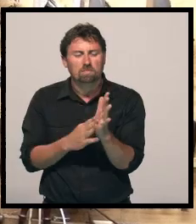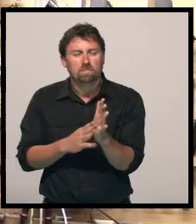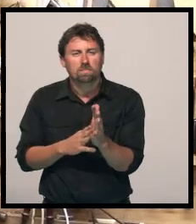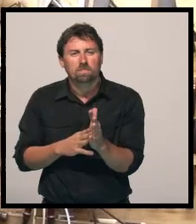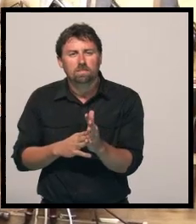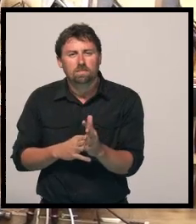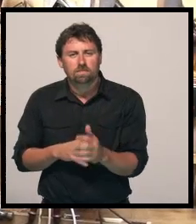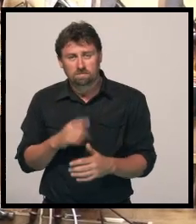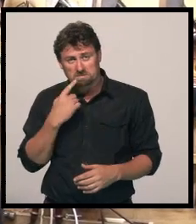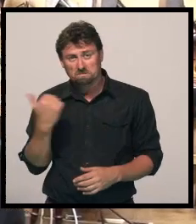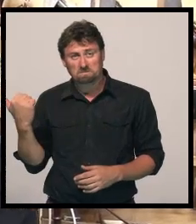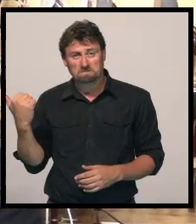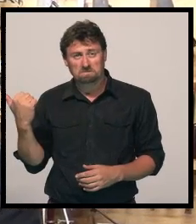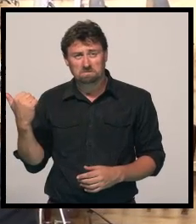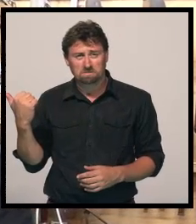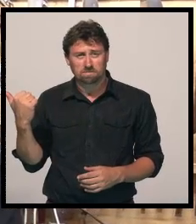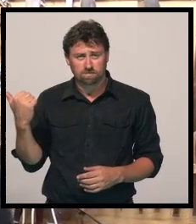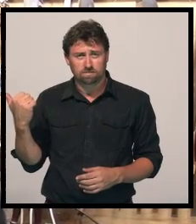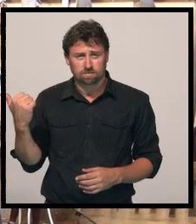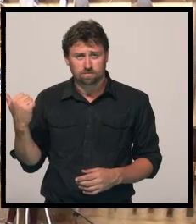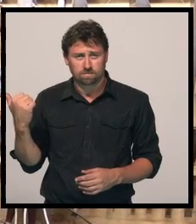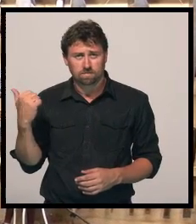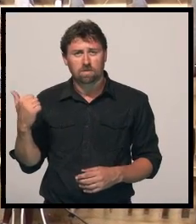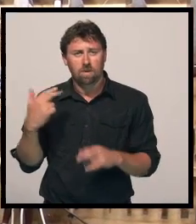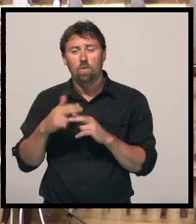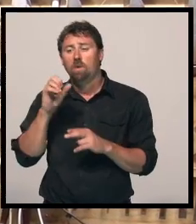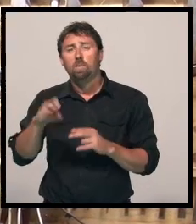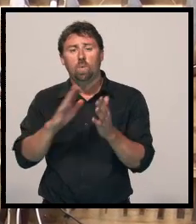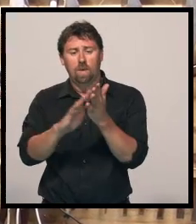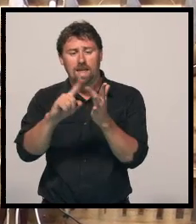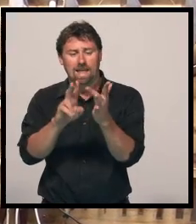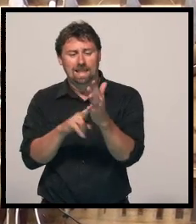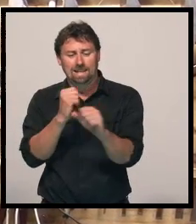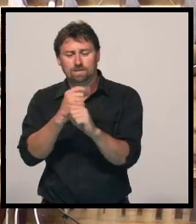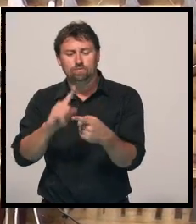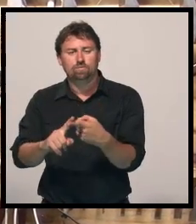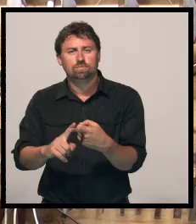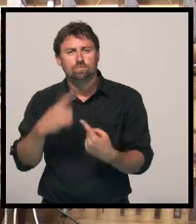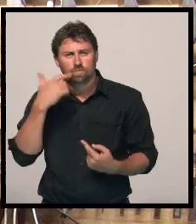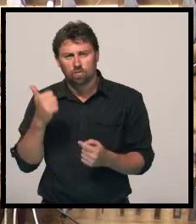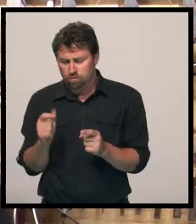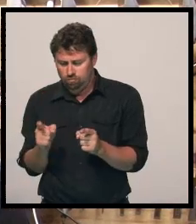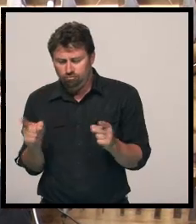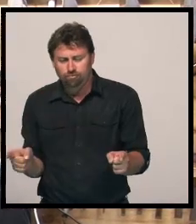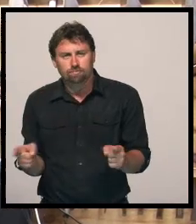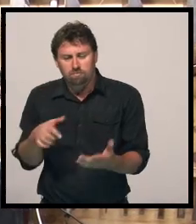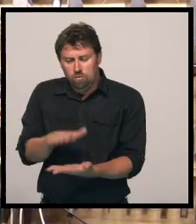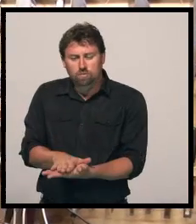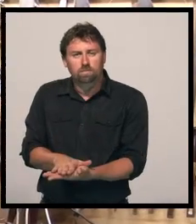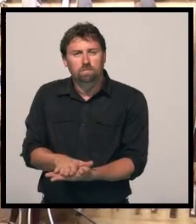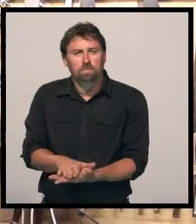this little trimmer setup I actually use for putting the hinges in. It gives me a nice broad base and gives me much more control over the